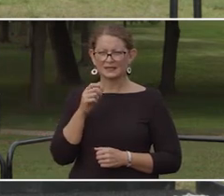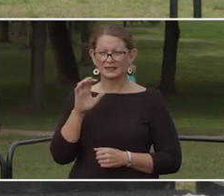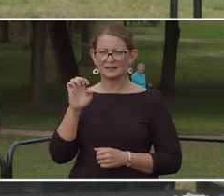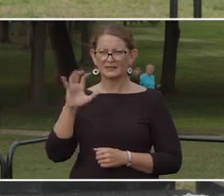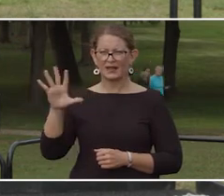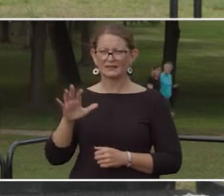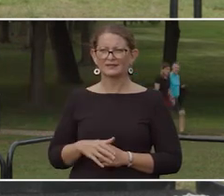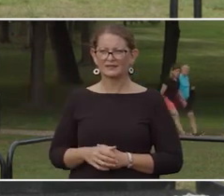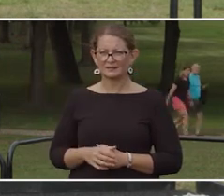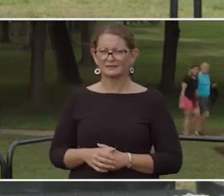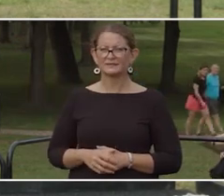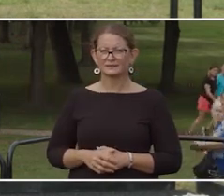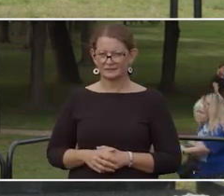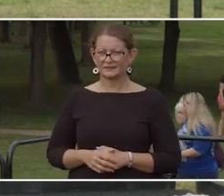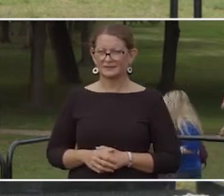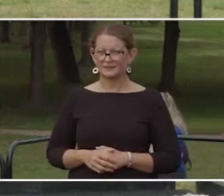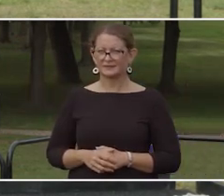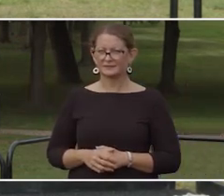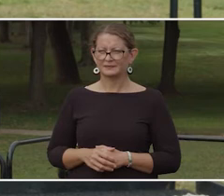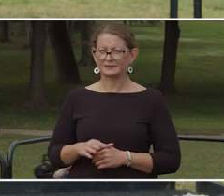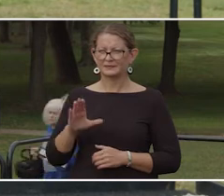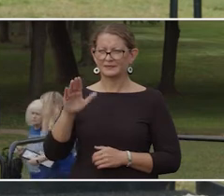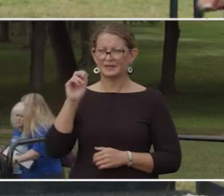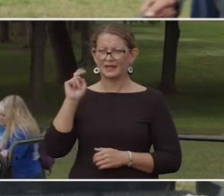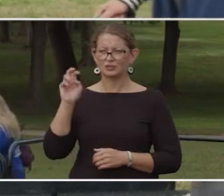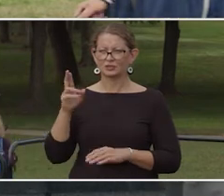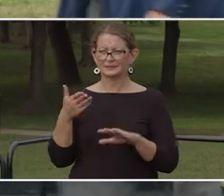cancer. Thank you.